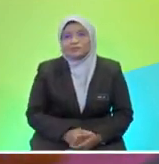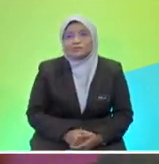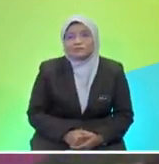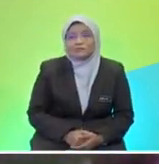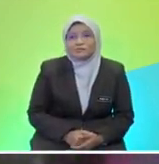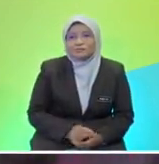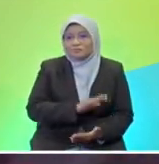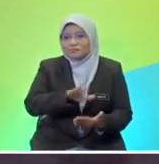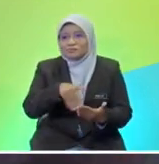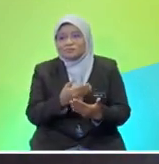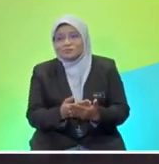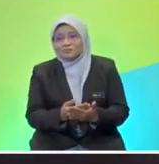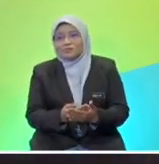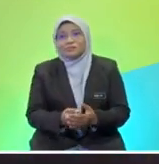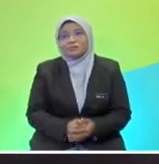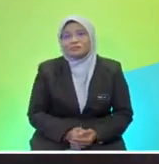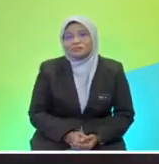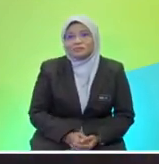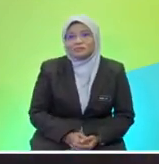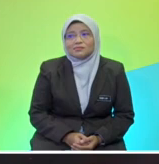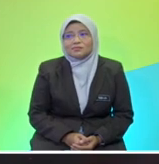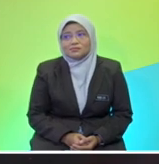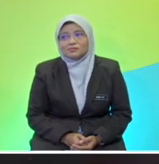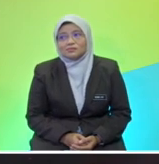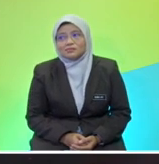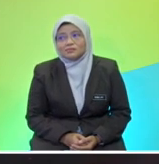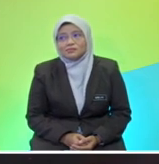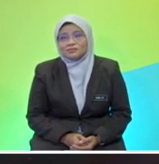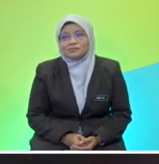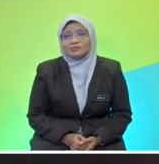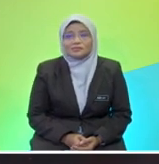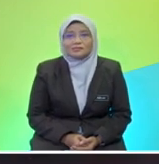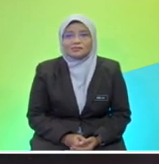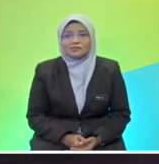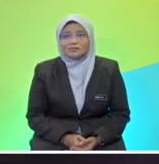the boys have got a lot of lovely toys.